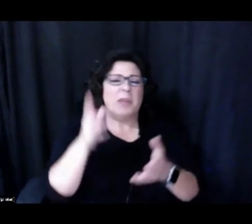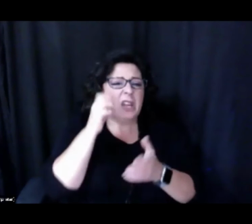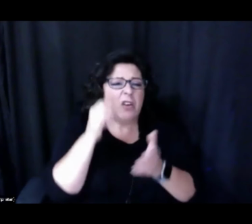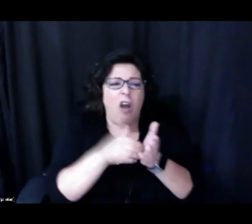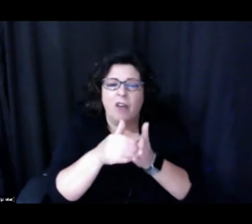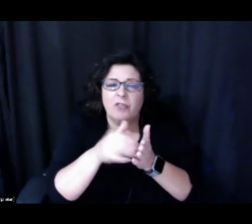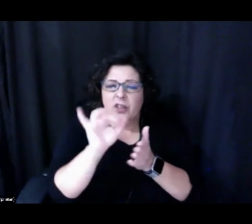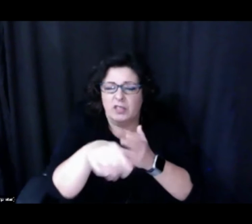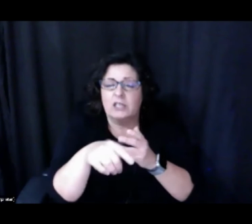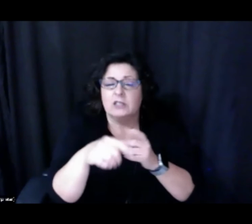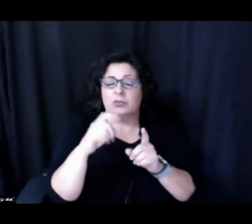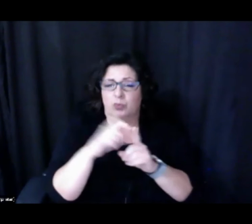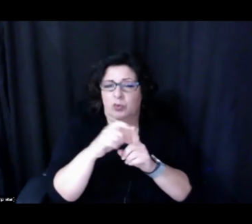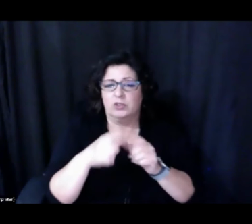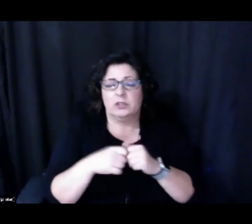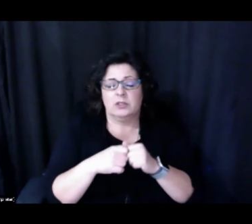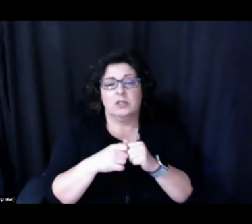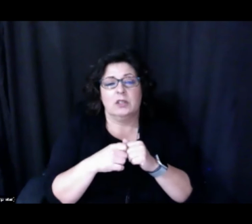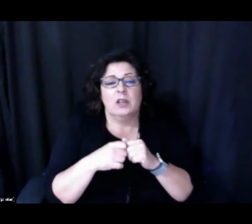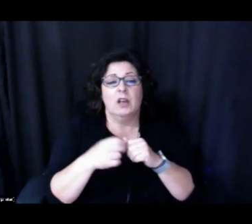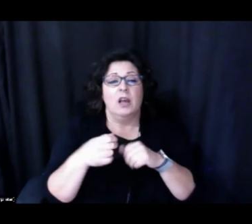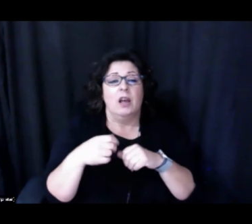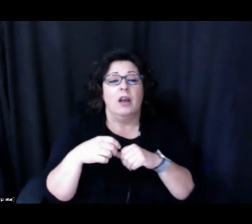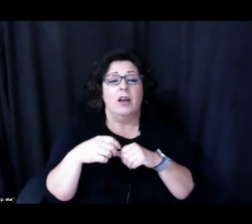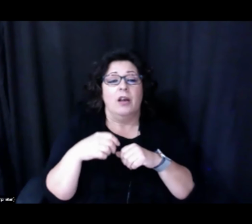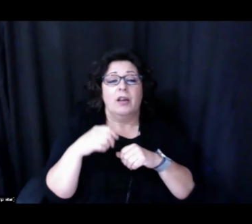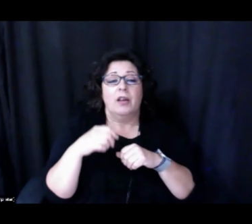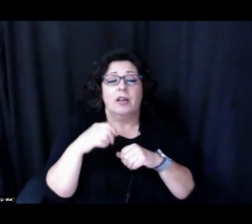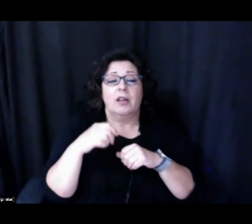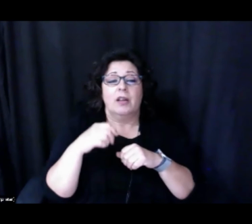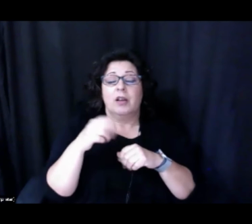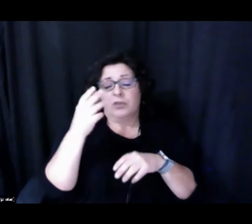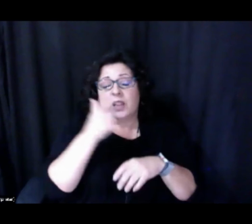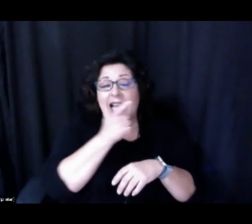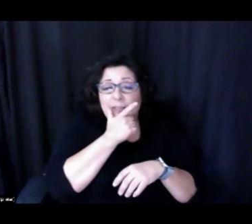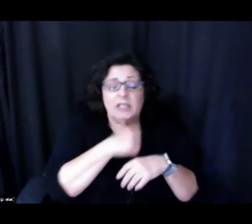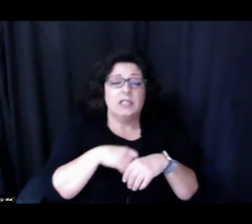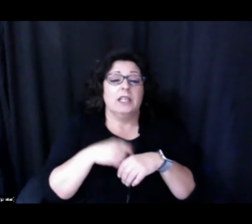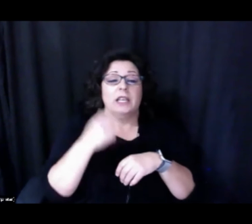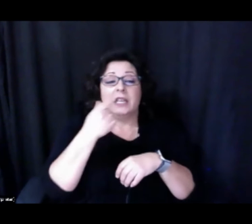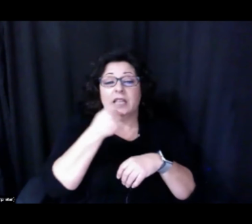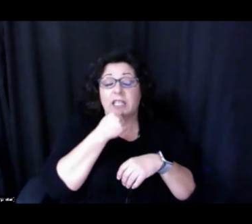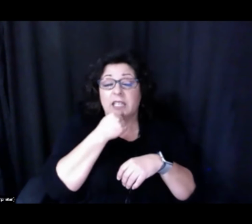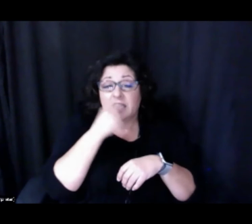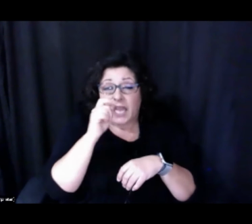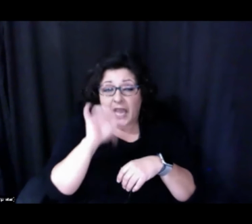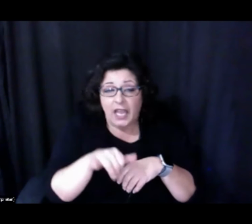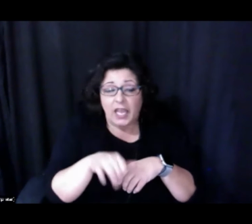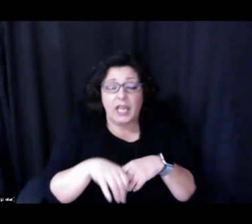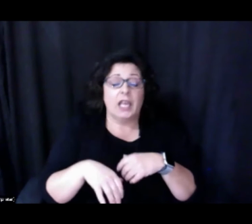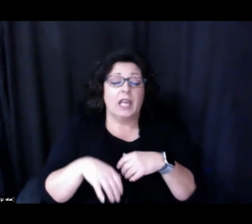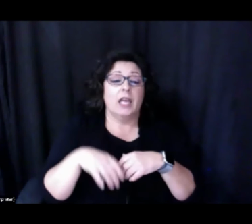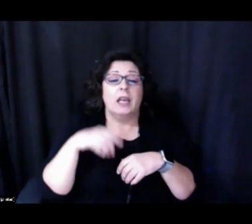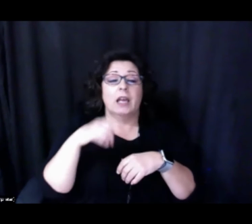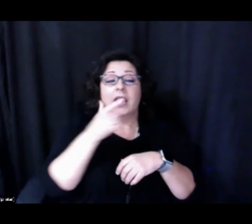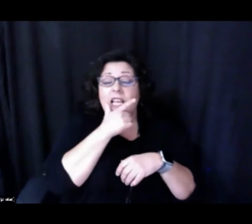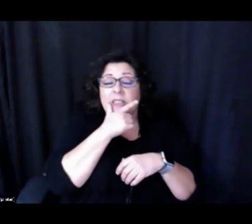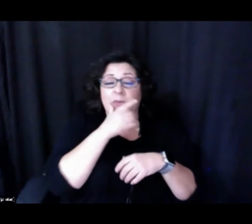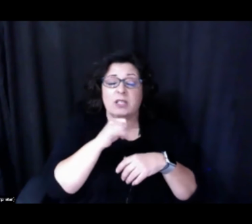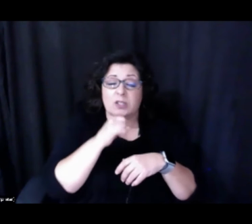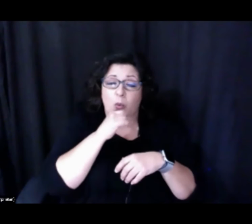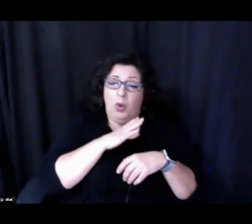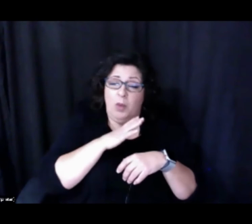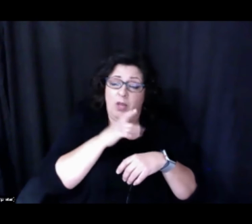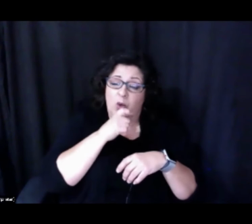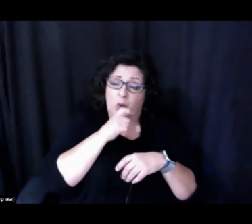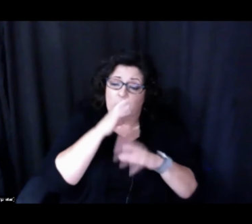often. So of course, there is lesbian and gay. So lesbian is a woman